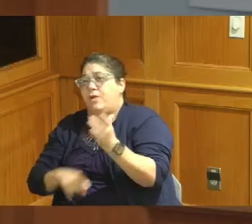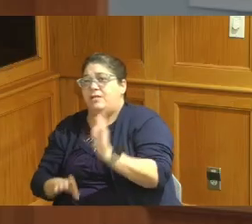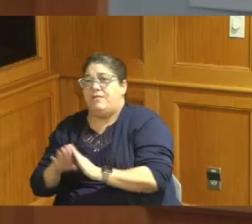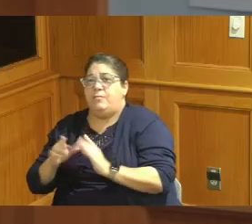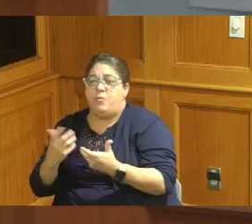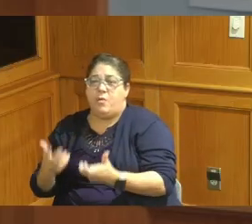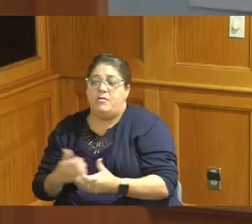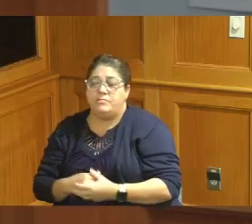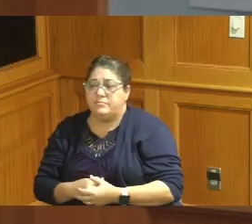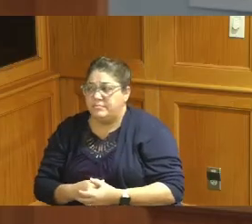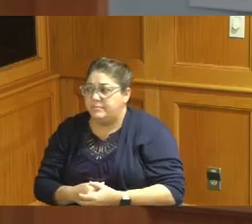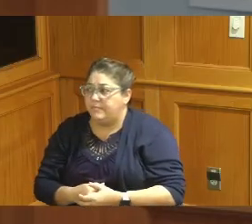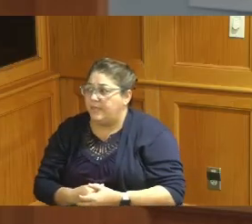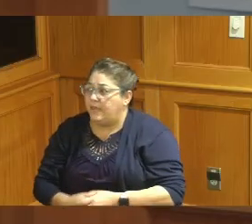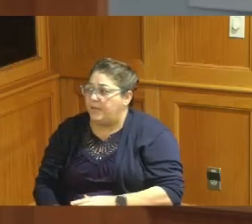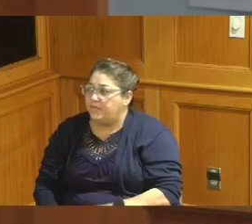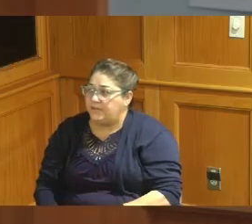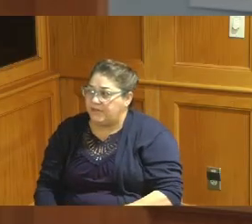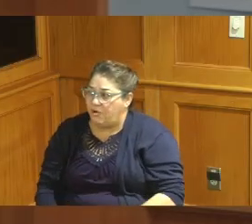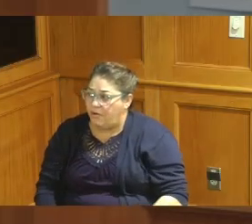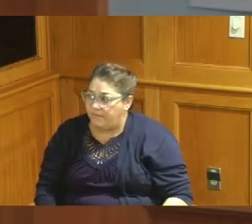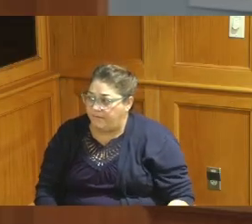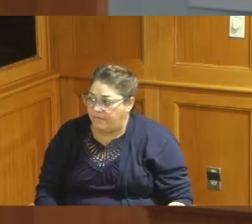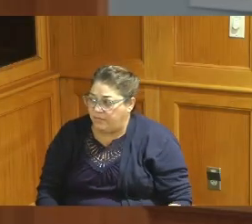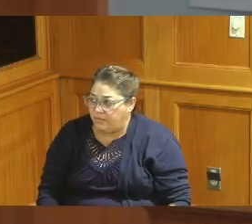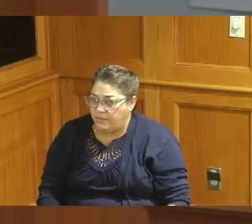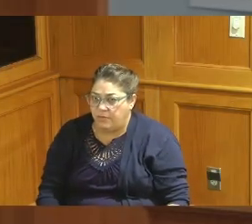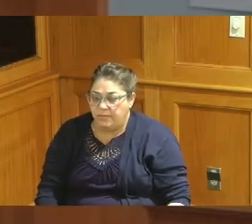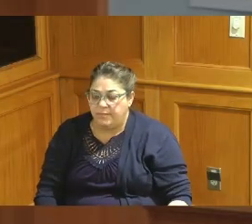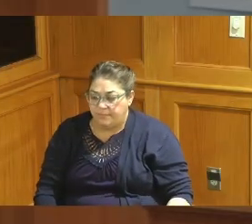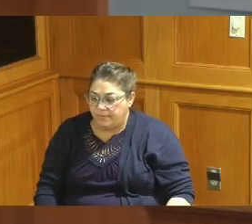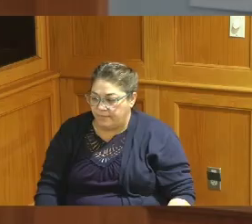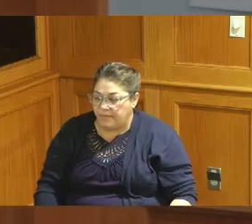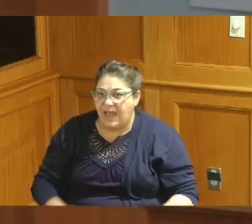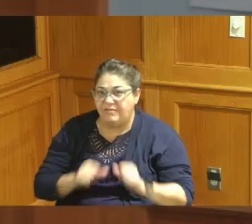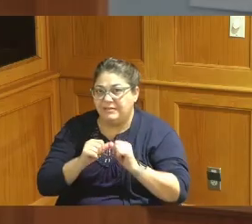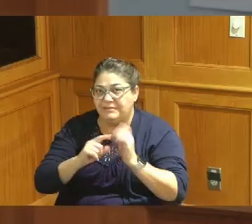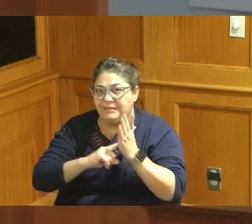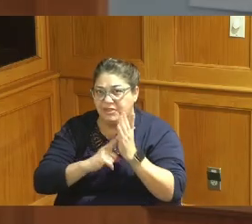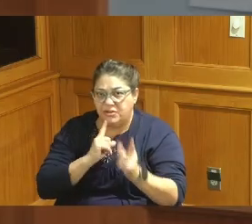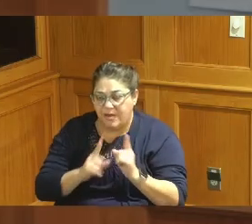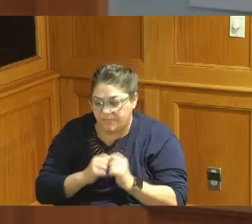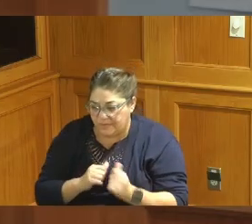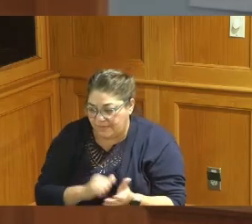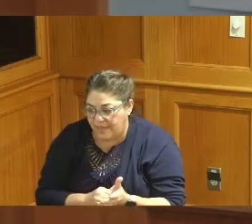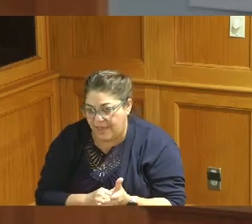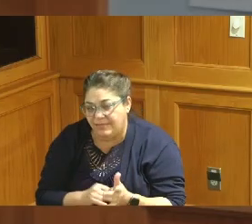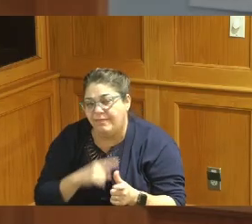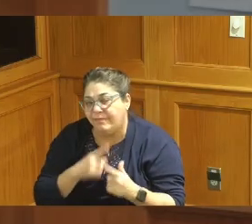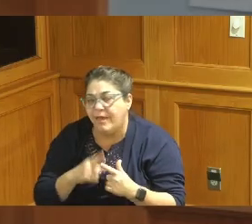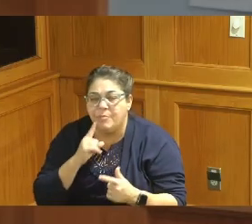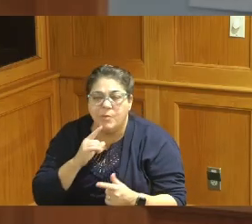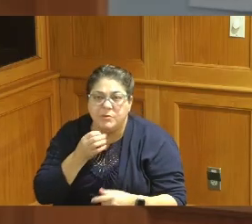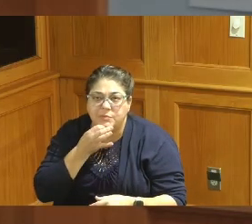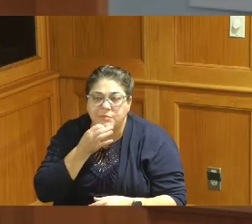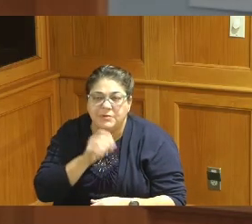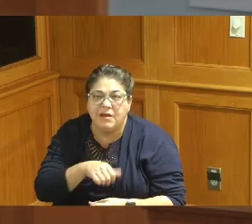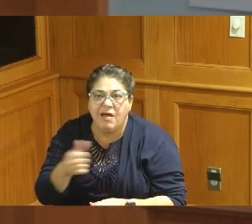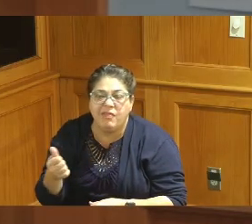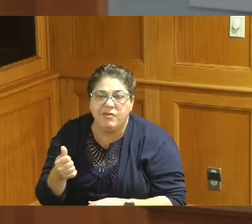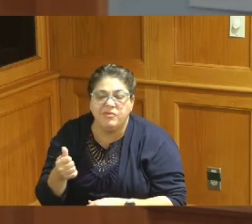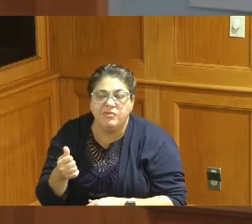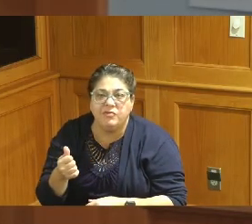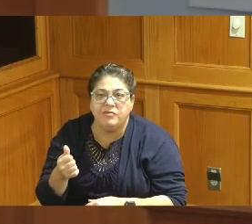developer wants to do. But I think those conversations can continue, but there just hasn't been